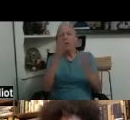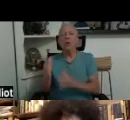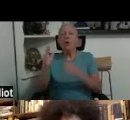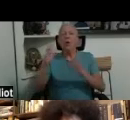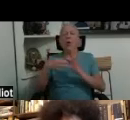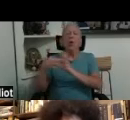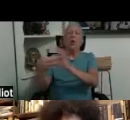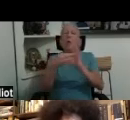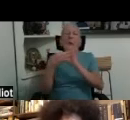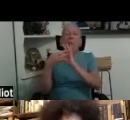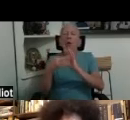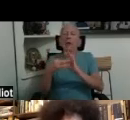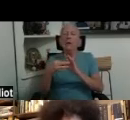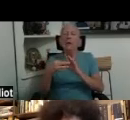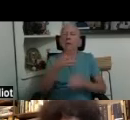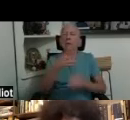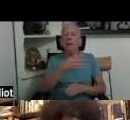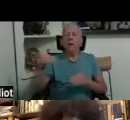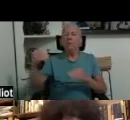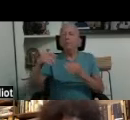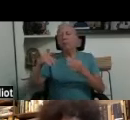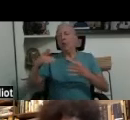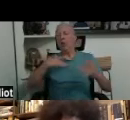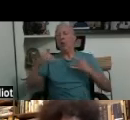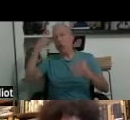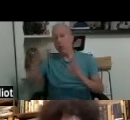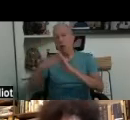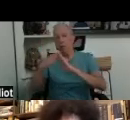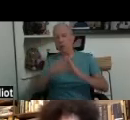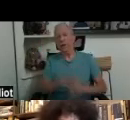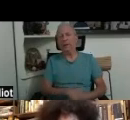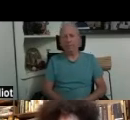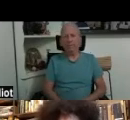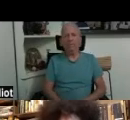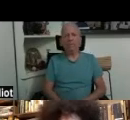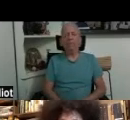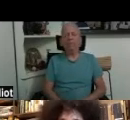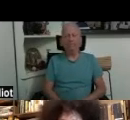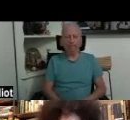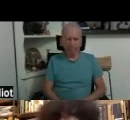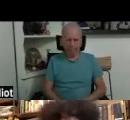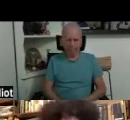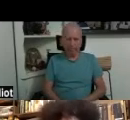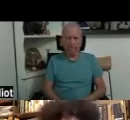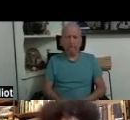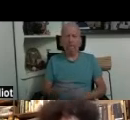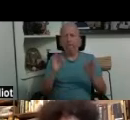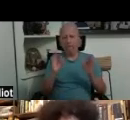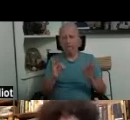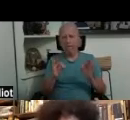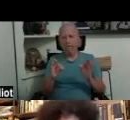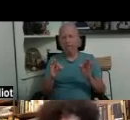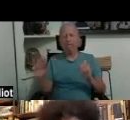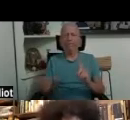cooperation among co ops, and concern for community. All right. All right. So back to